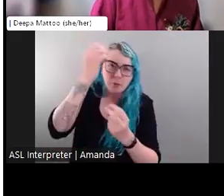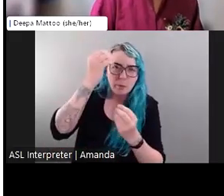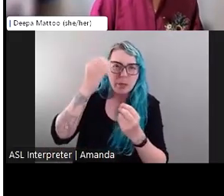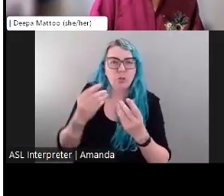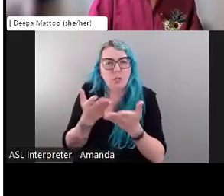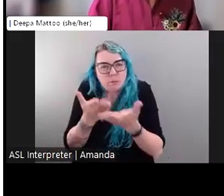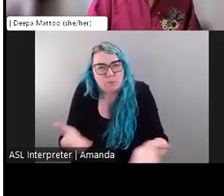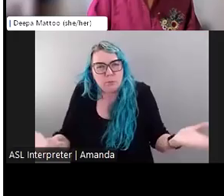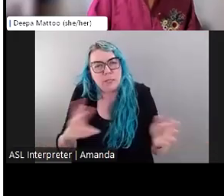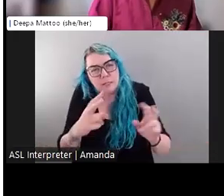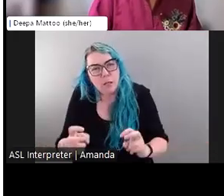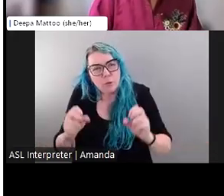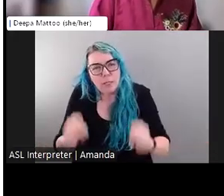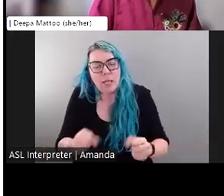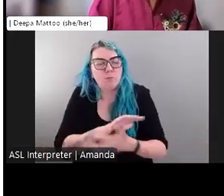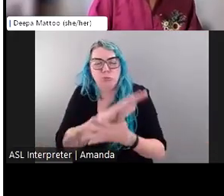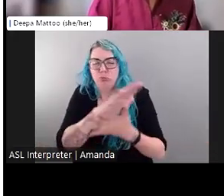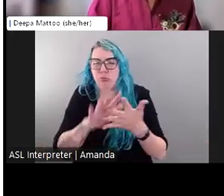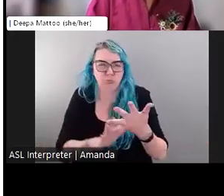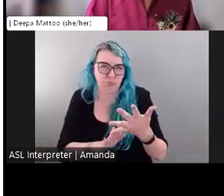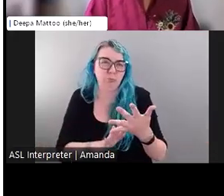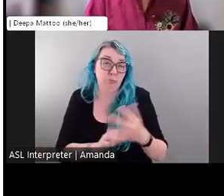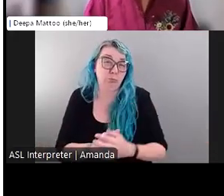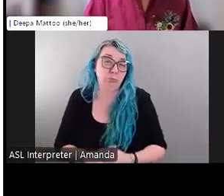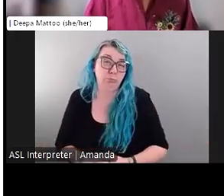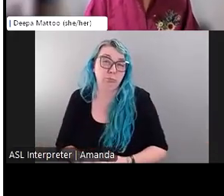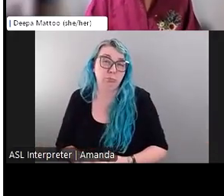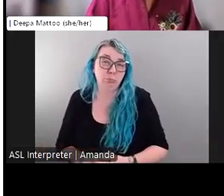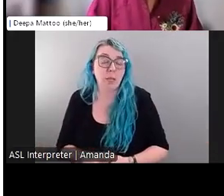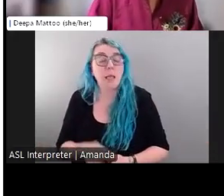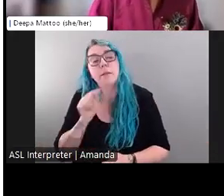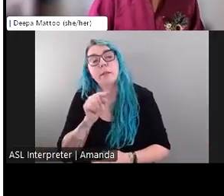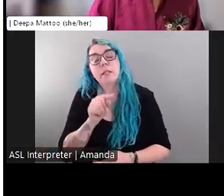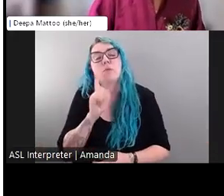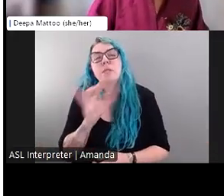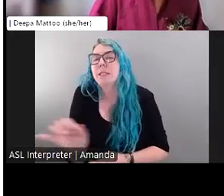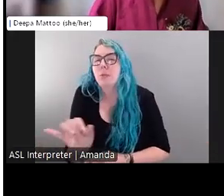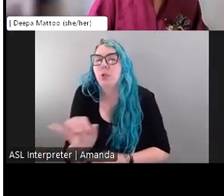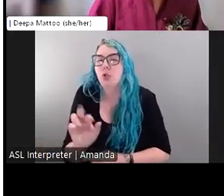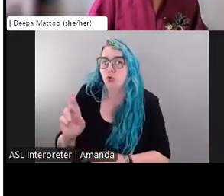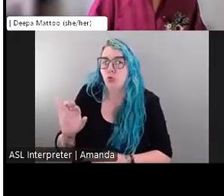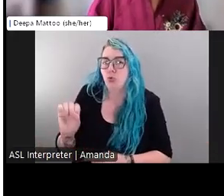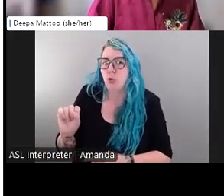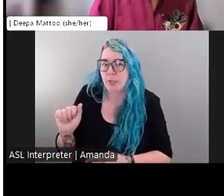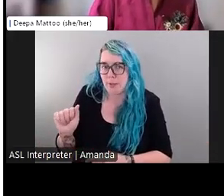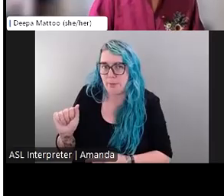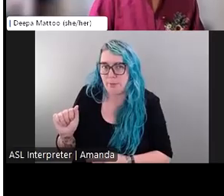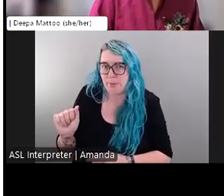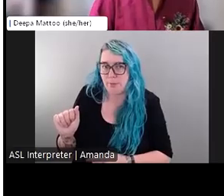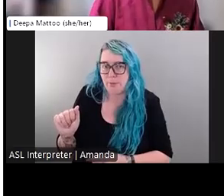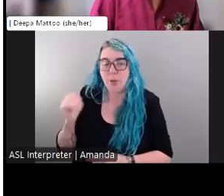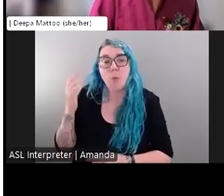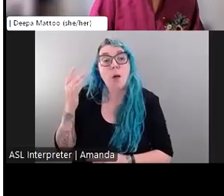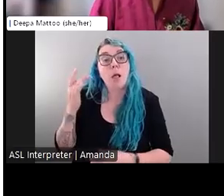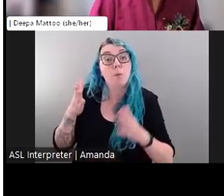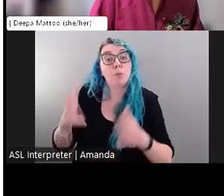materials. And again, similar to RISA, we use a very similar technology where you will fill in the space with your own answers